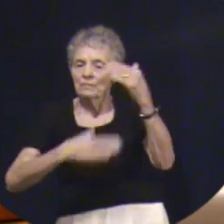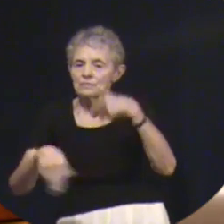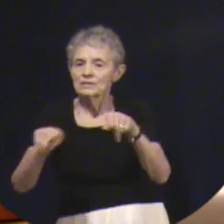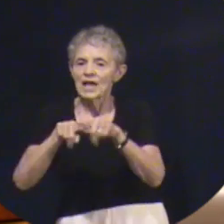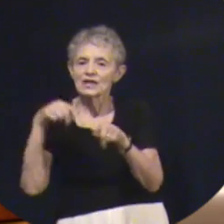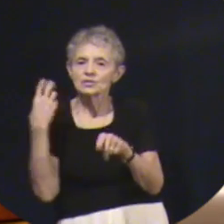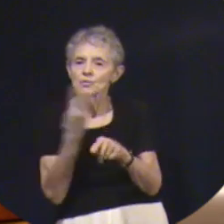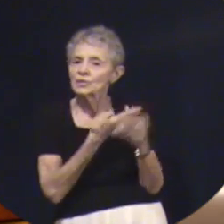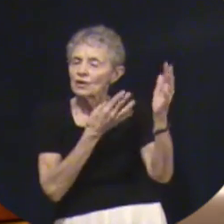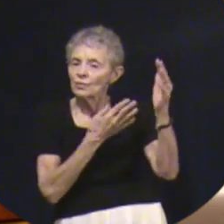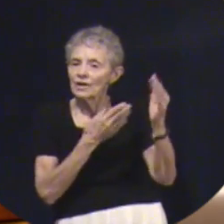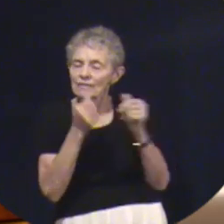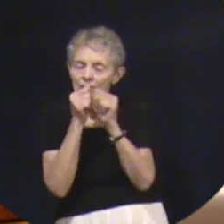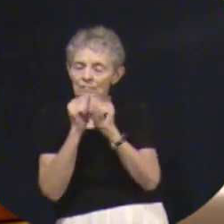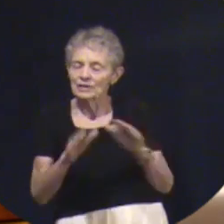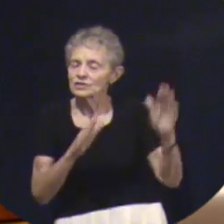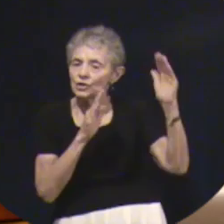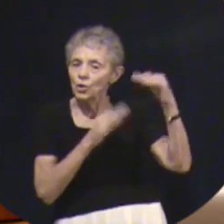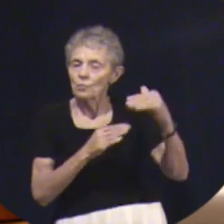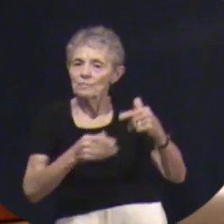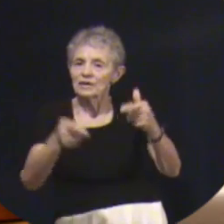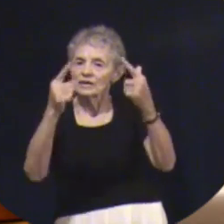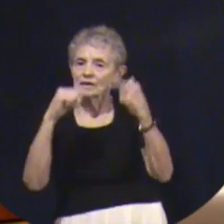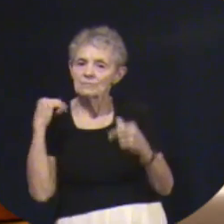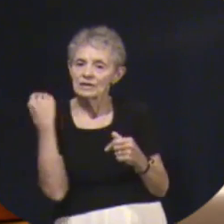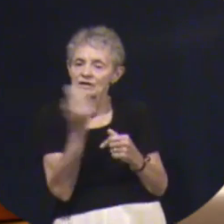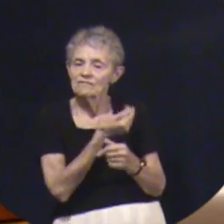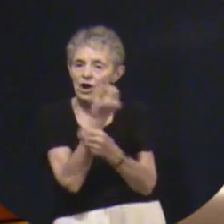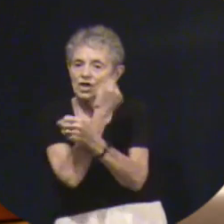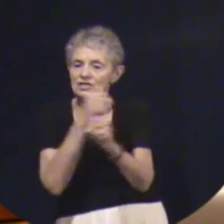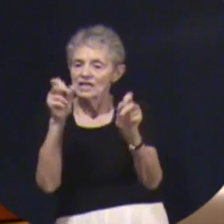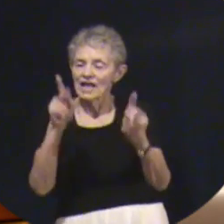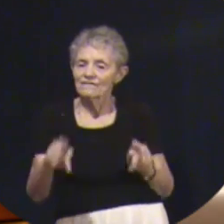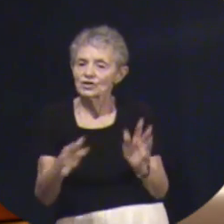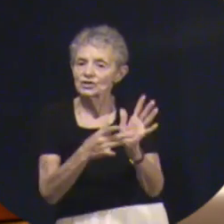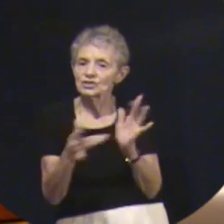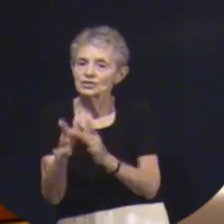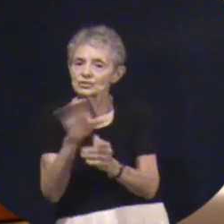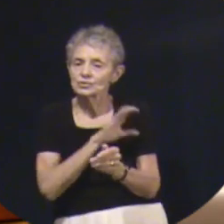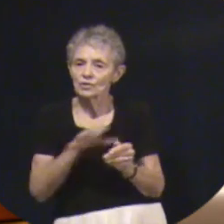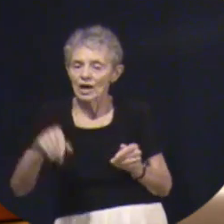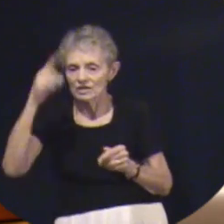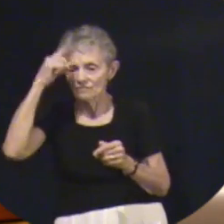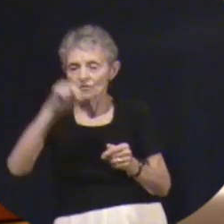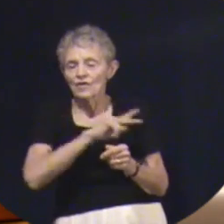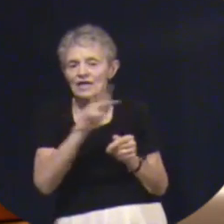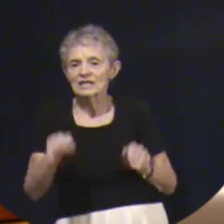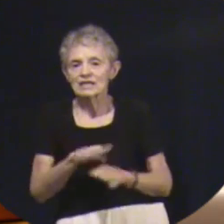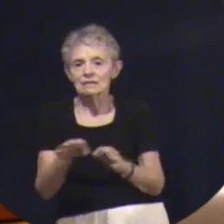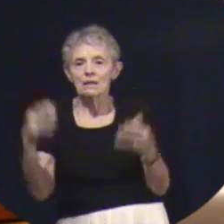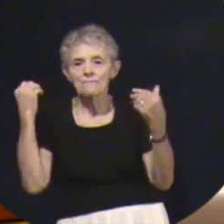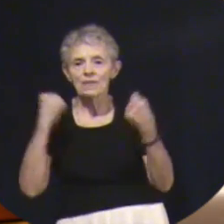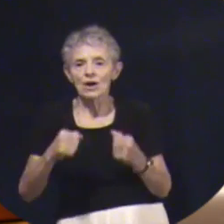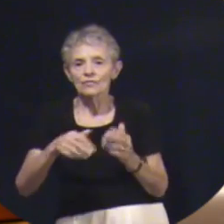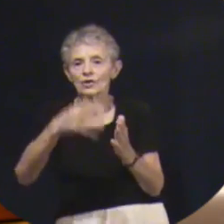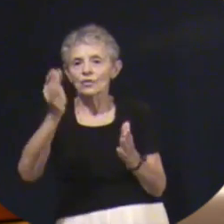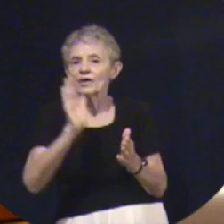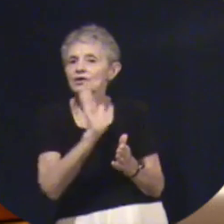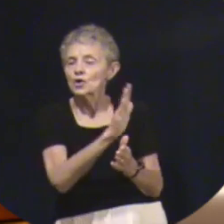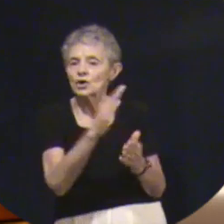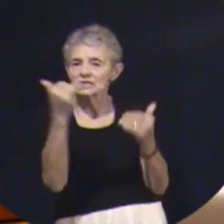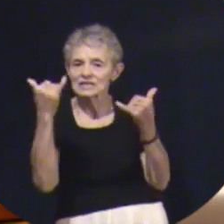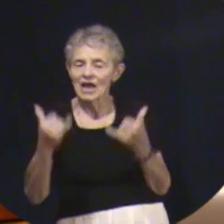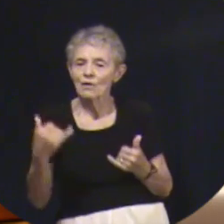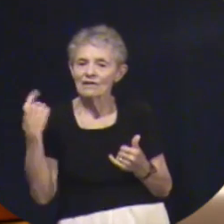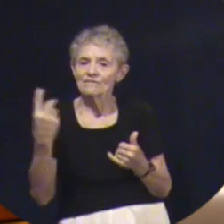hope and the coming of our Savior, Jesus Christ. For the kingdom, the power, and glory are yours now and